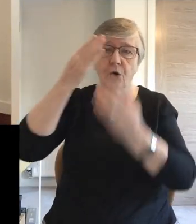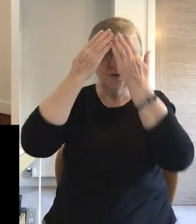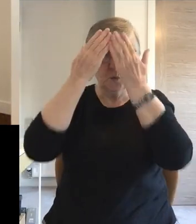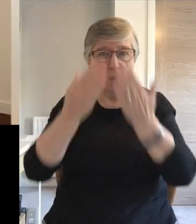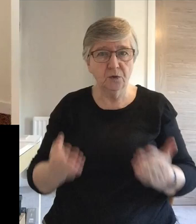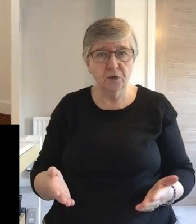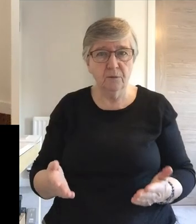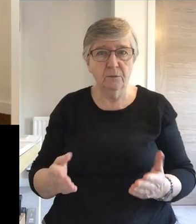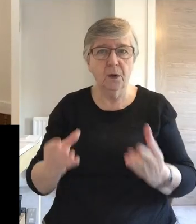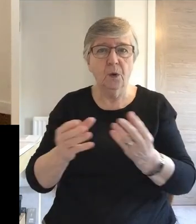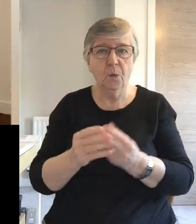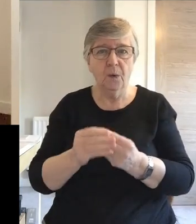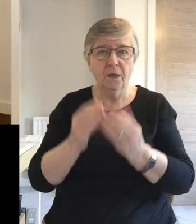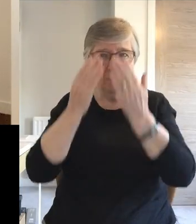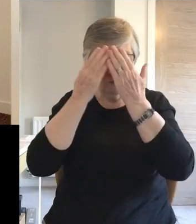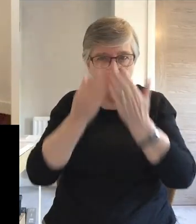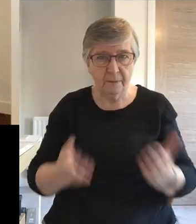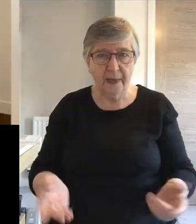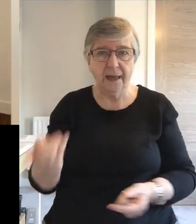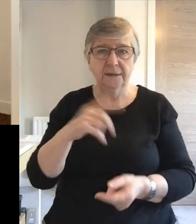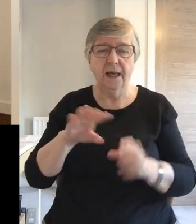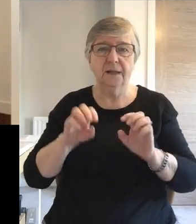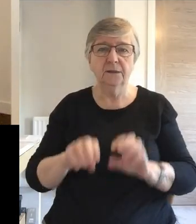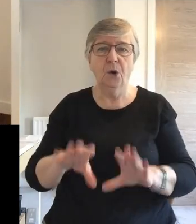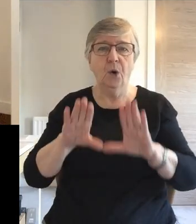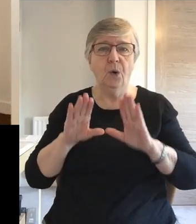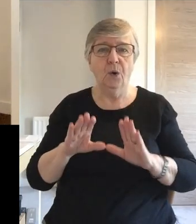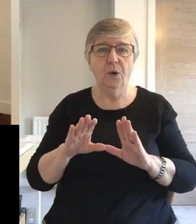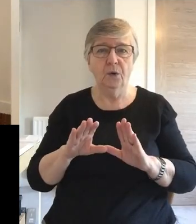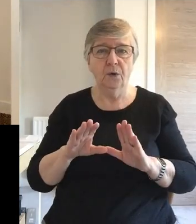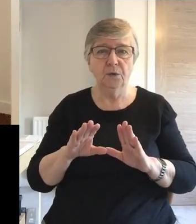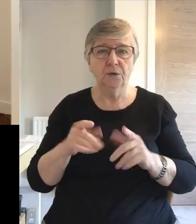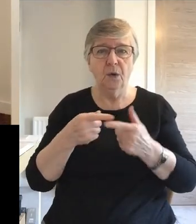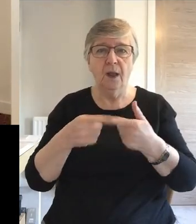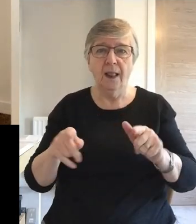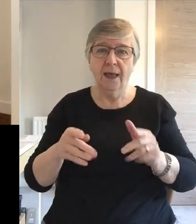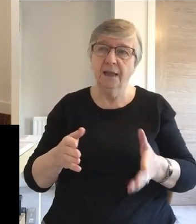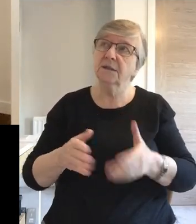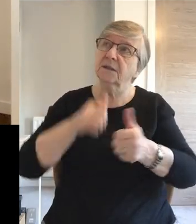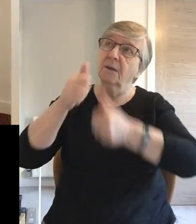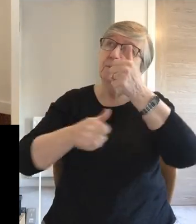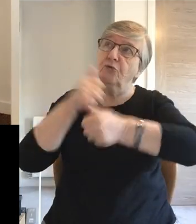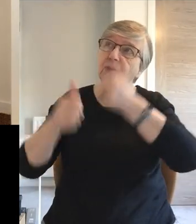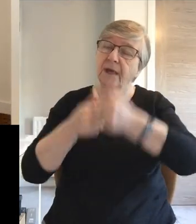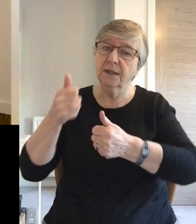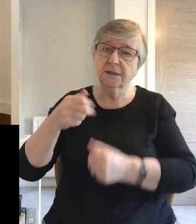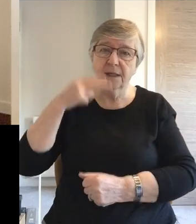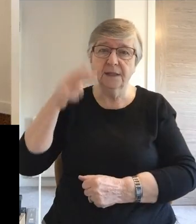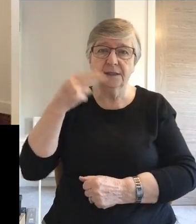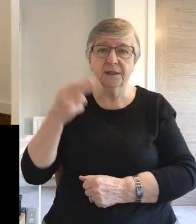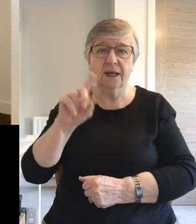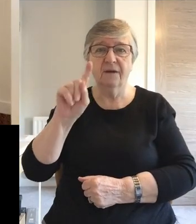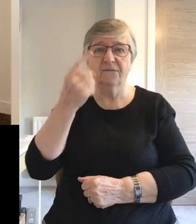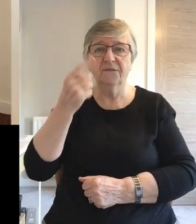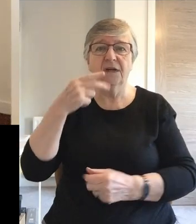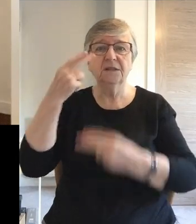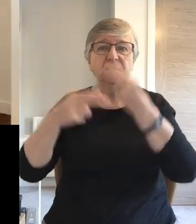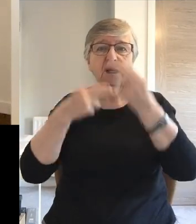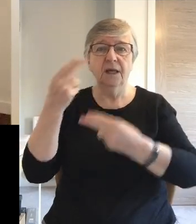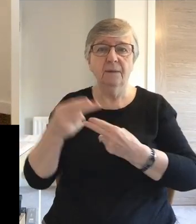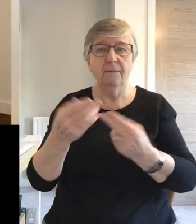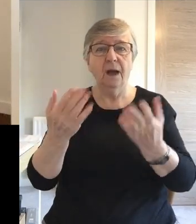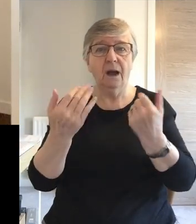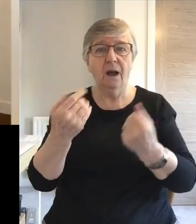with reverence and with awe." And so let's raise our hearts in praise as we sing our first hymn,